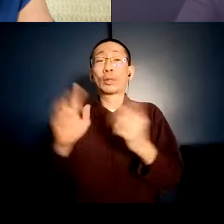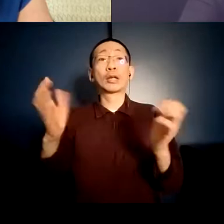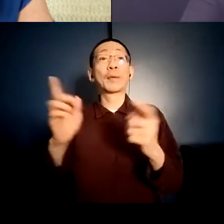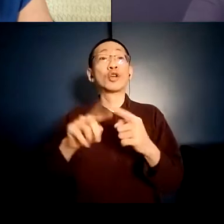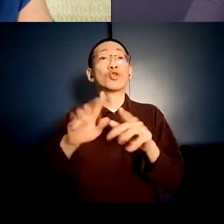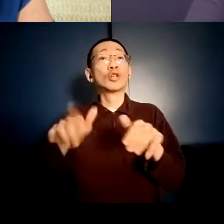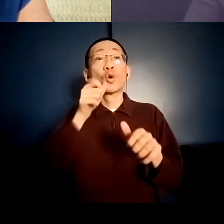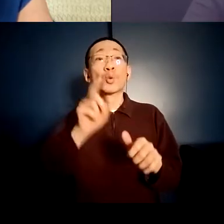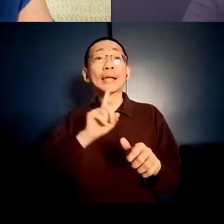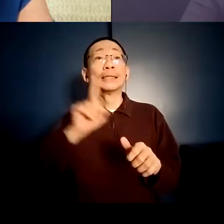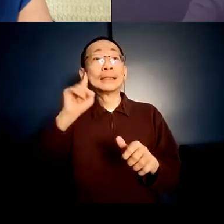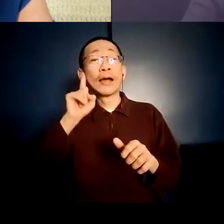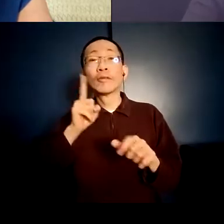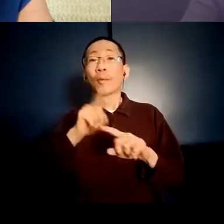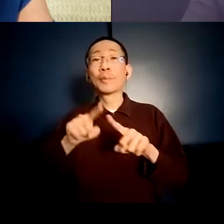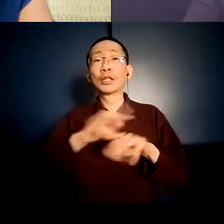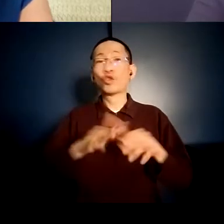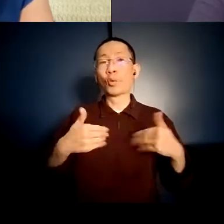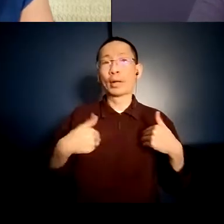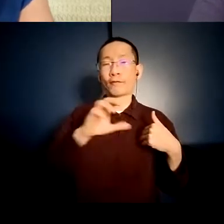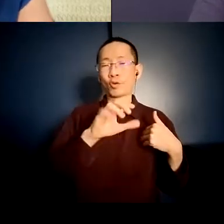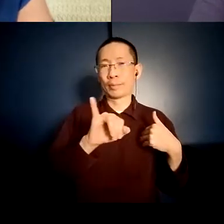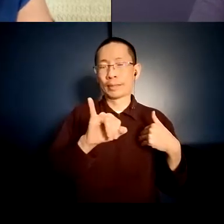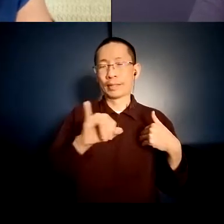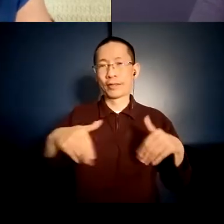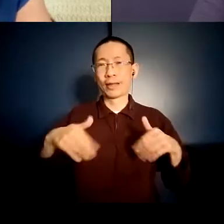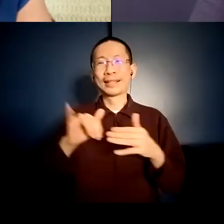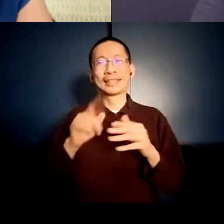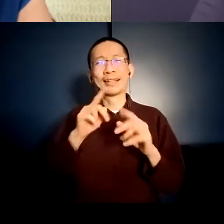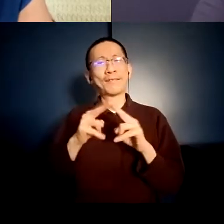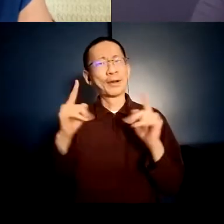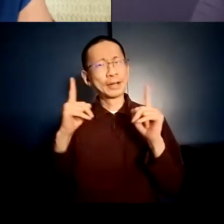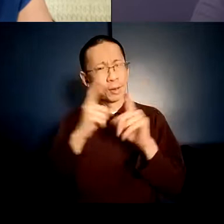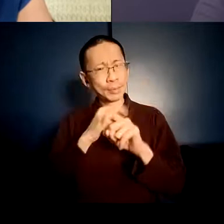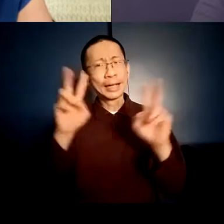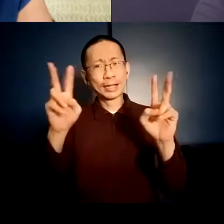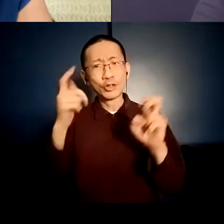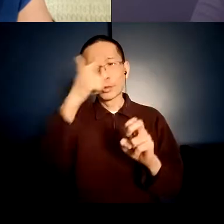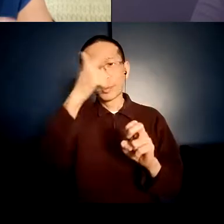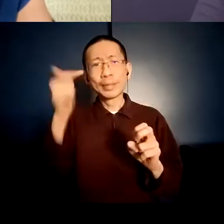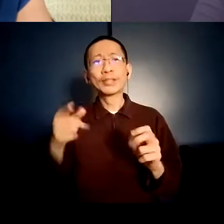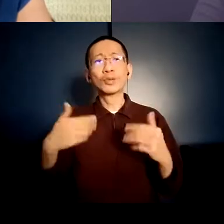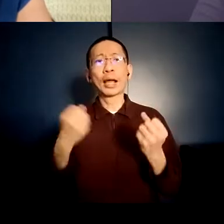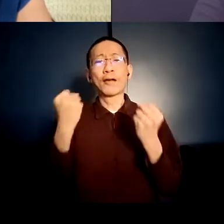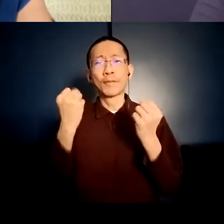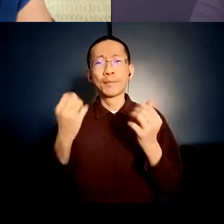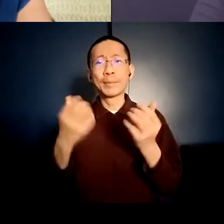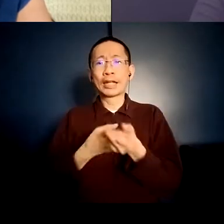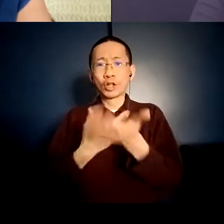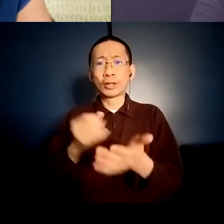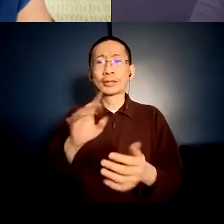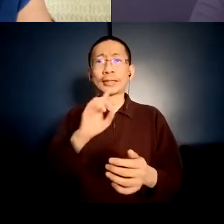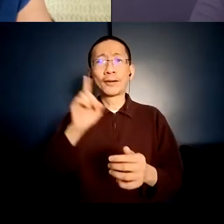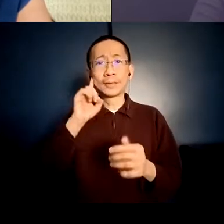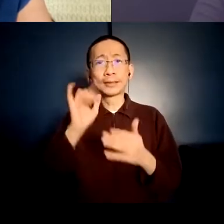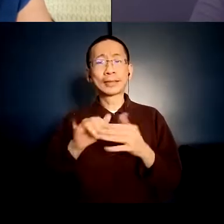who are deaf but do not have cochlear implants. This is a really complicated issue because there are many causes of deafness that